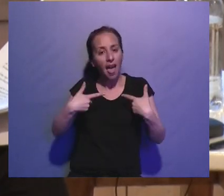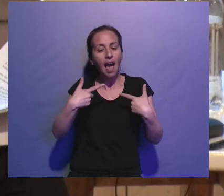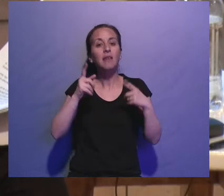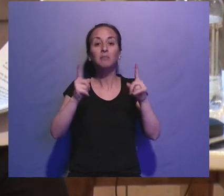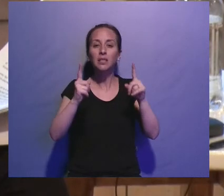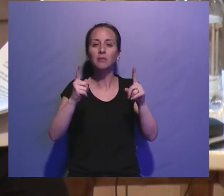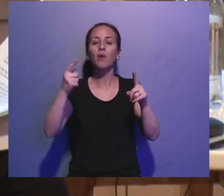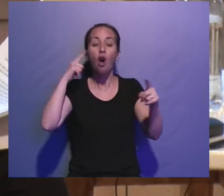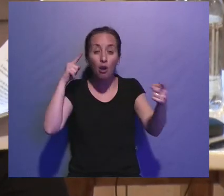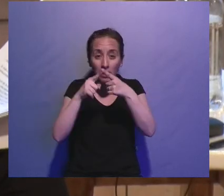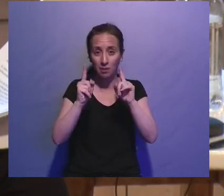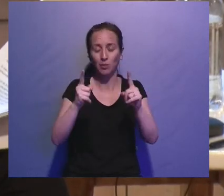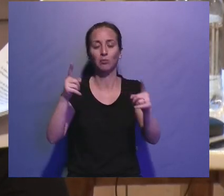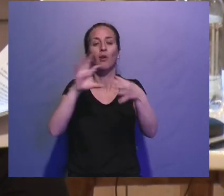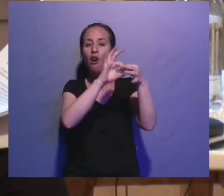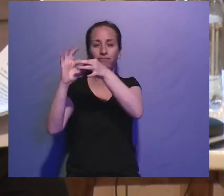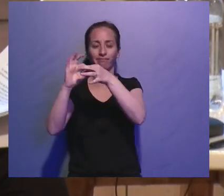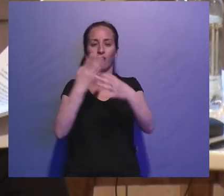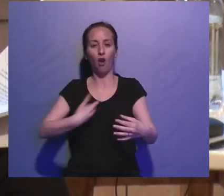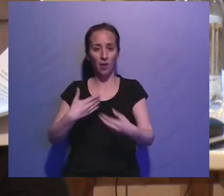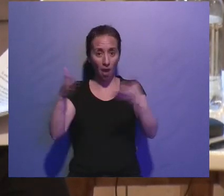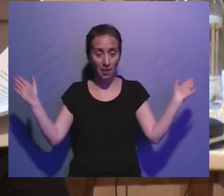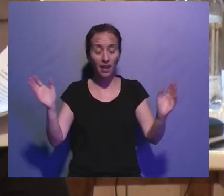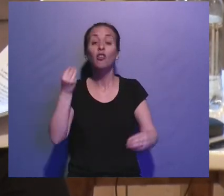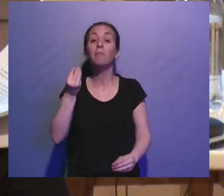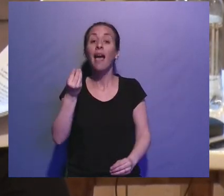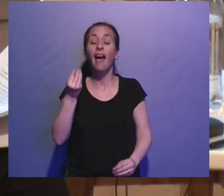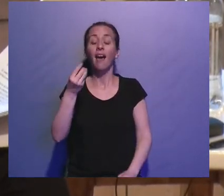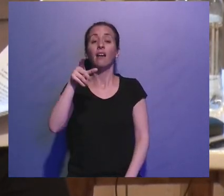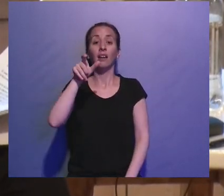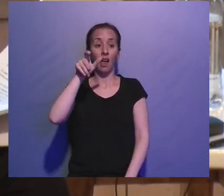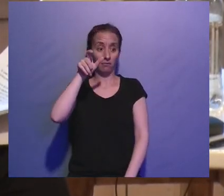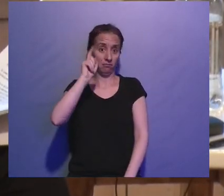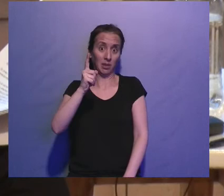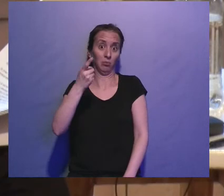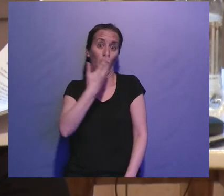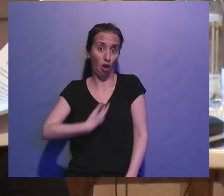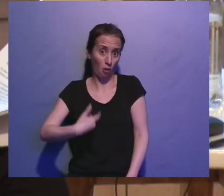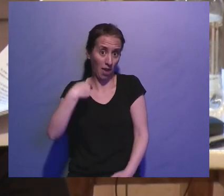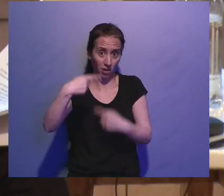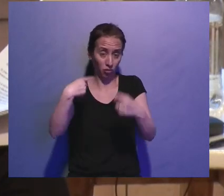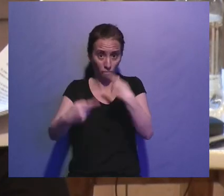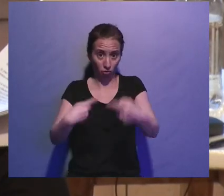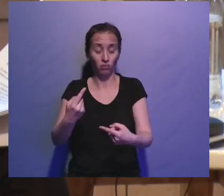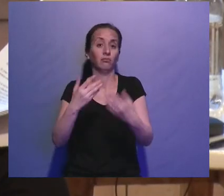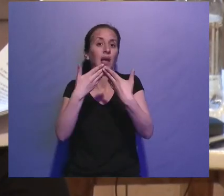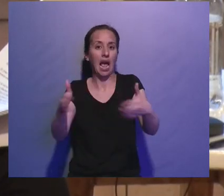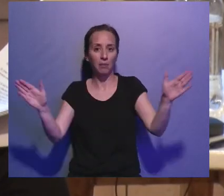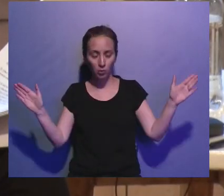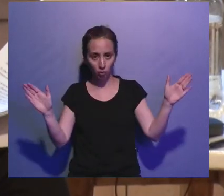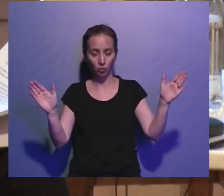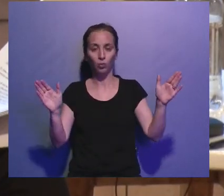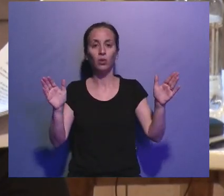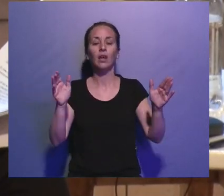in practice the goal of the OGP to make sure that